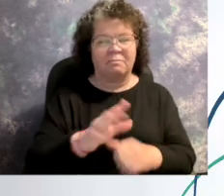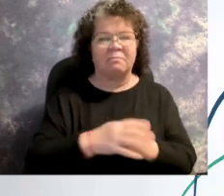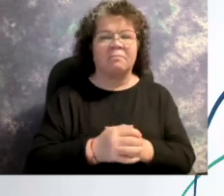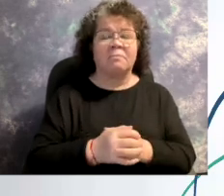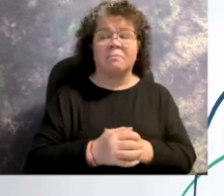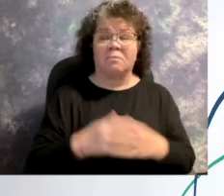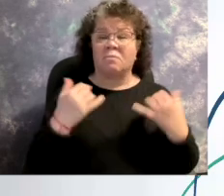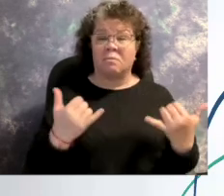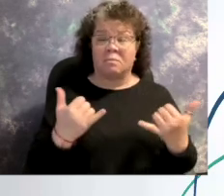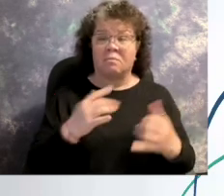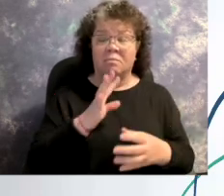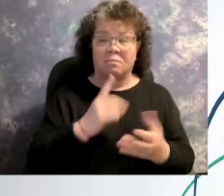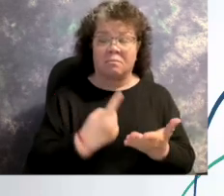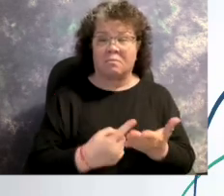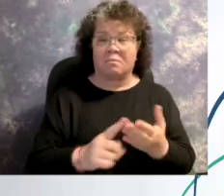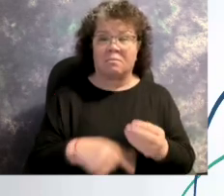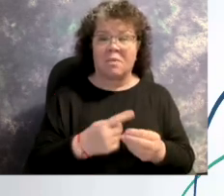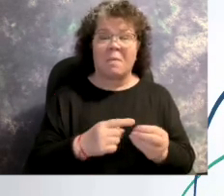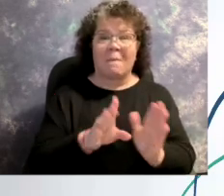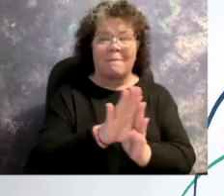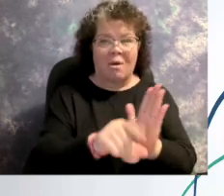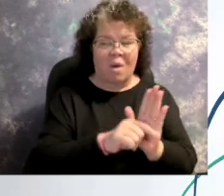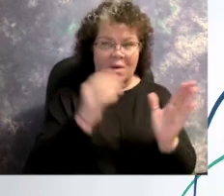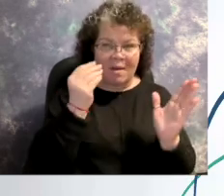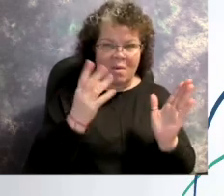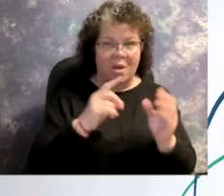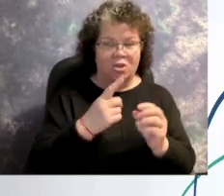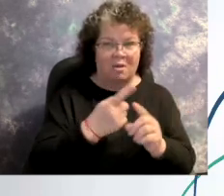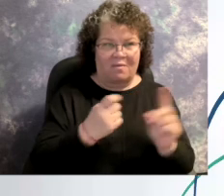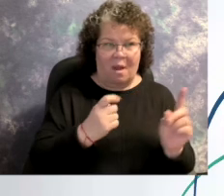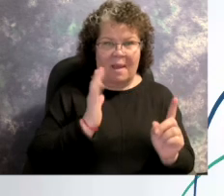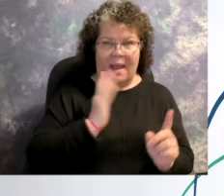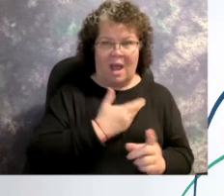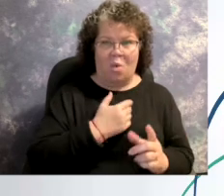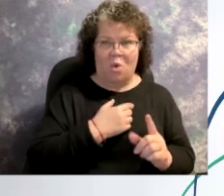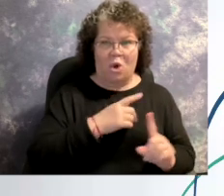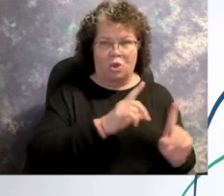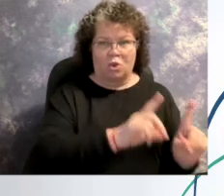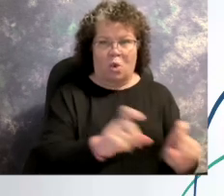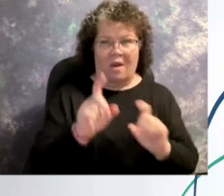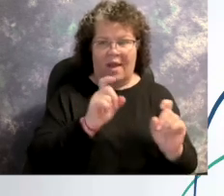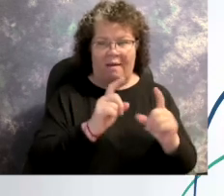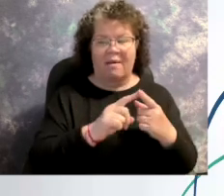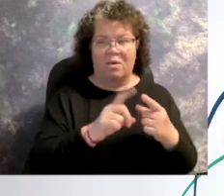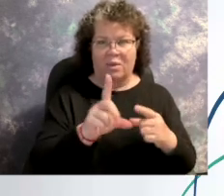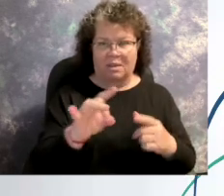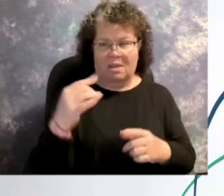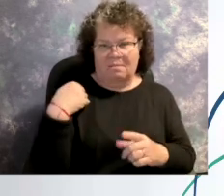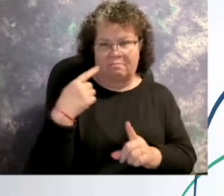I'm going to present some background information about the survey that we offered at last month's evening community